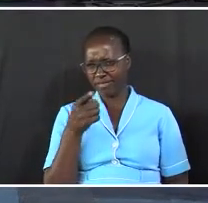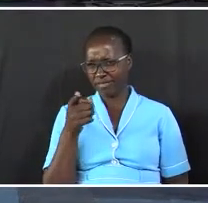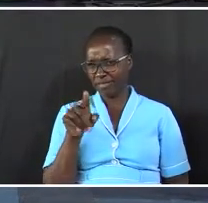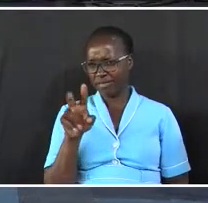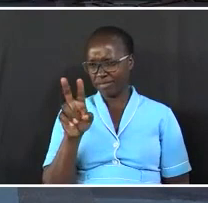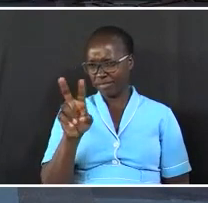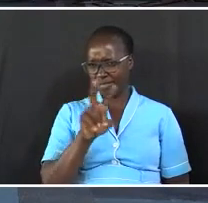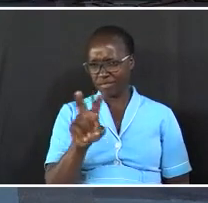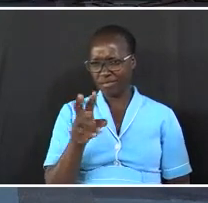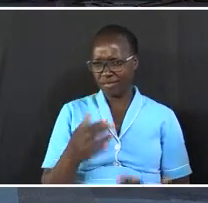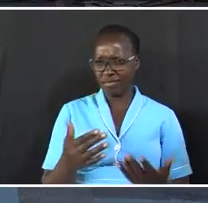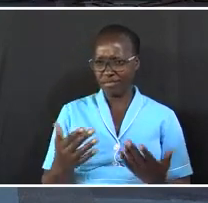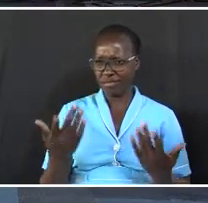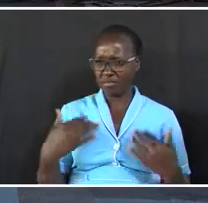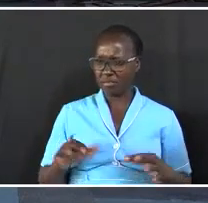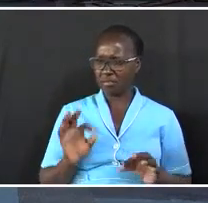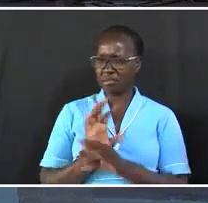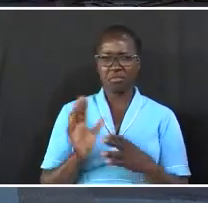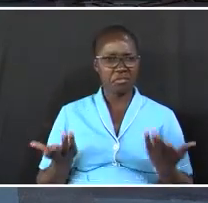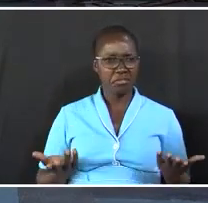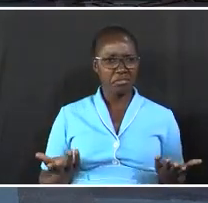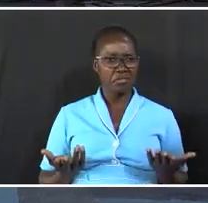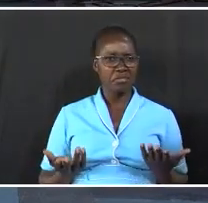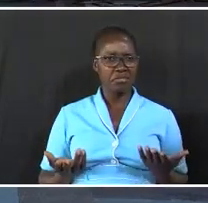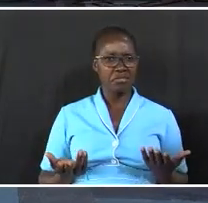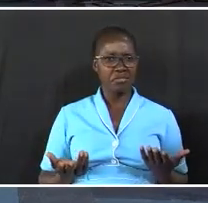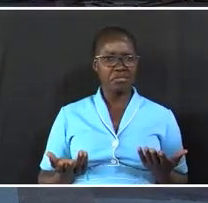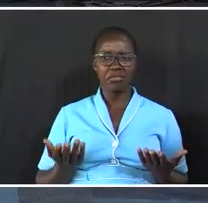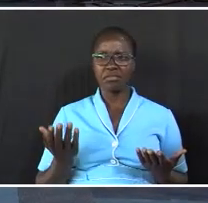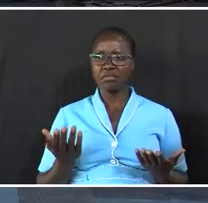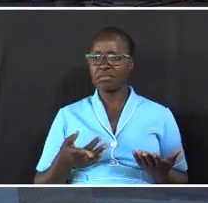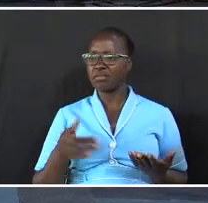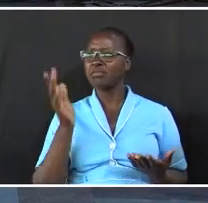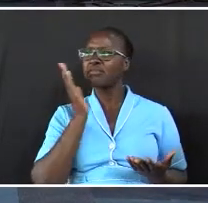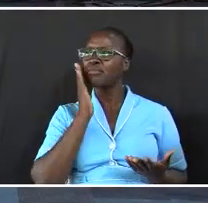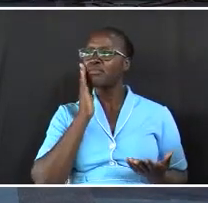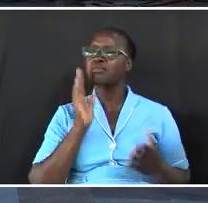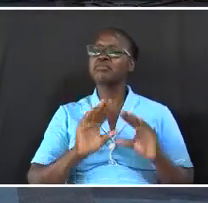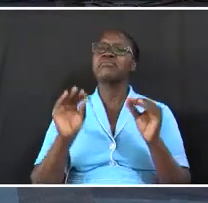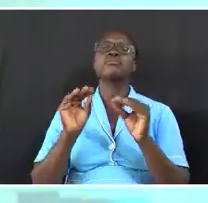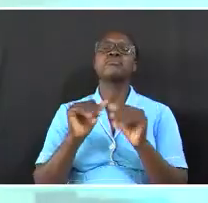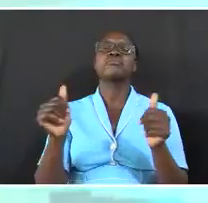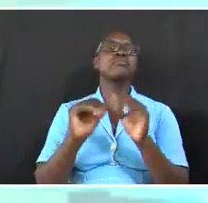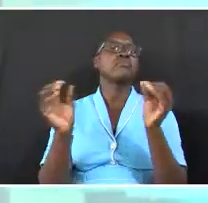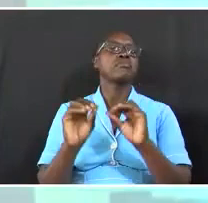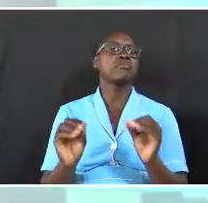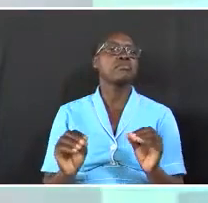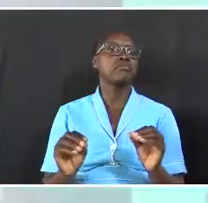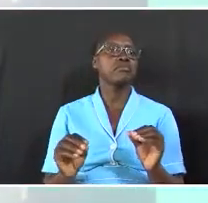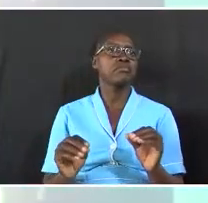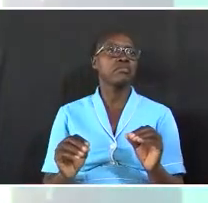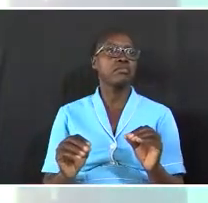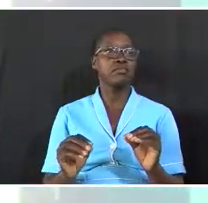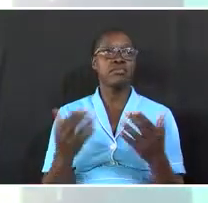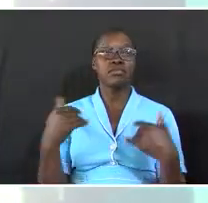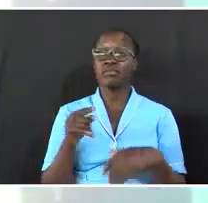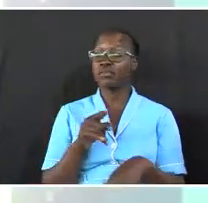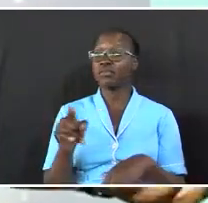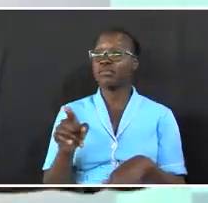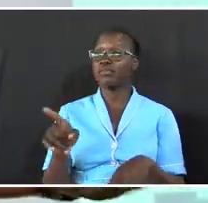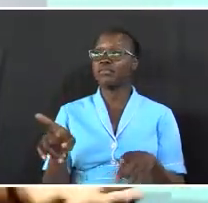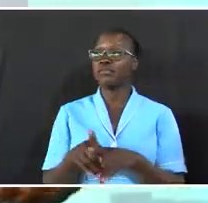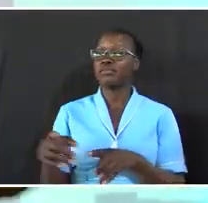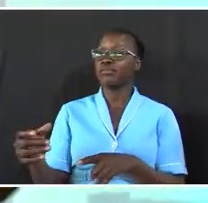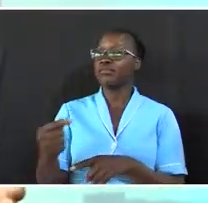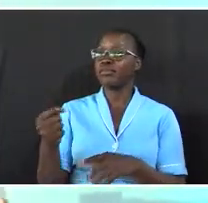your children, the way they are dressing in church. It is because your mother did not teach them well. And that person is still